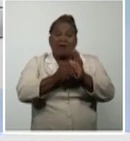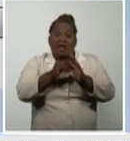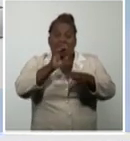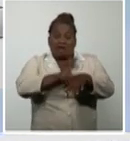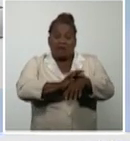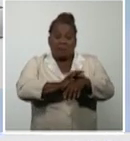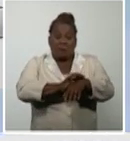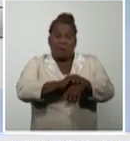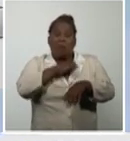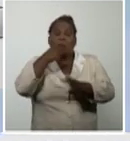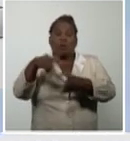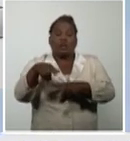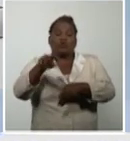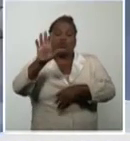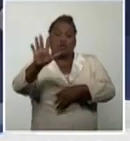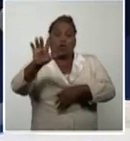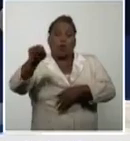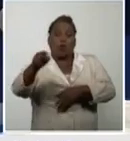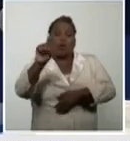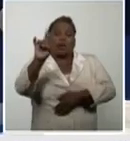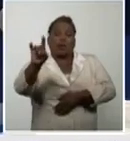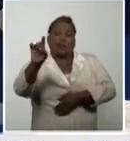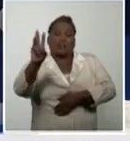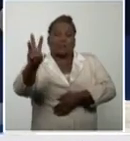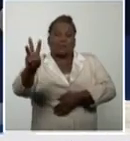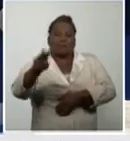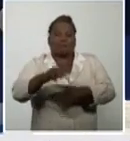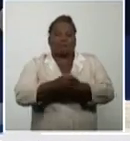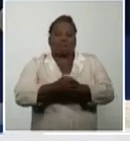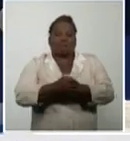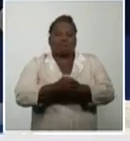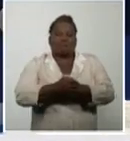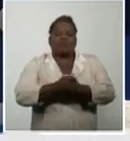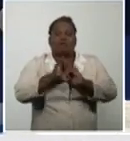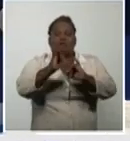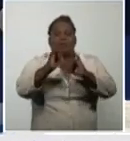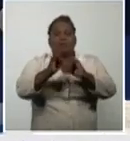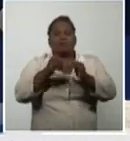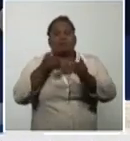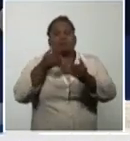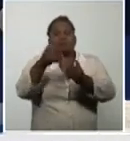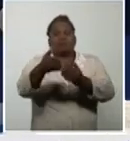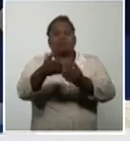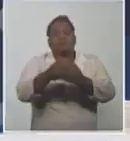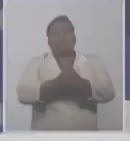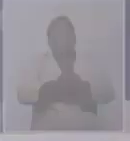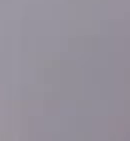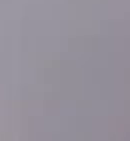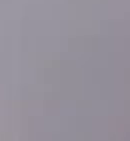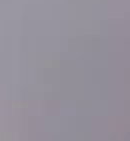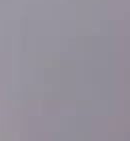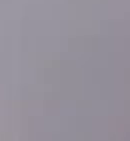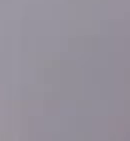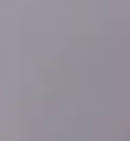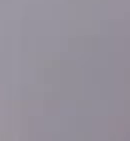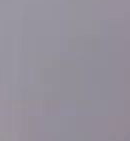5.93%. And this is all the information we had and to give you today.